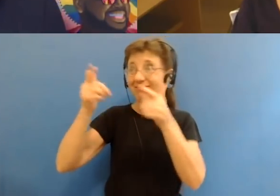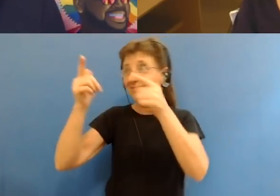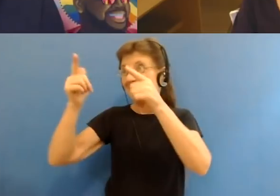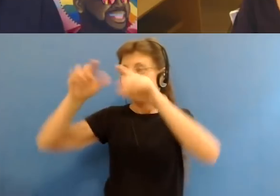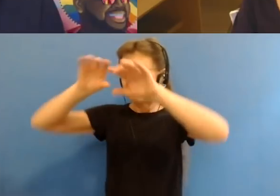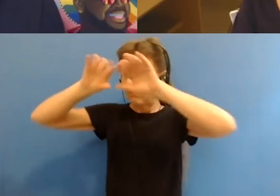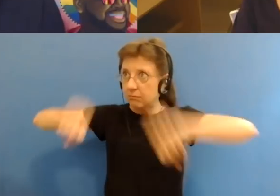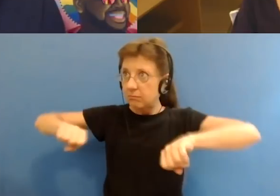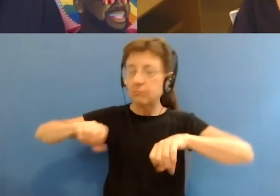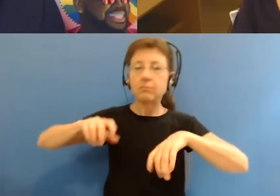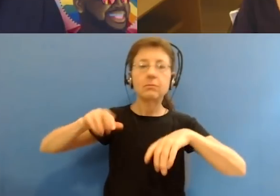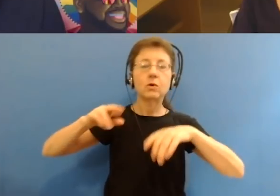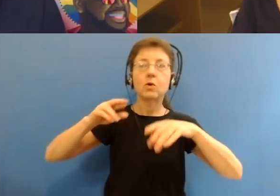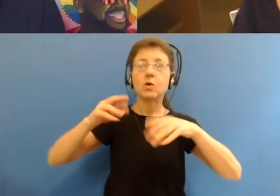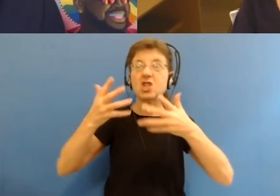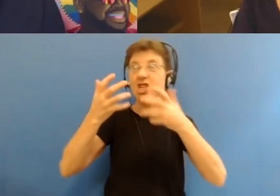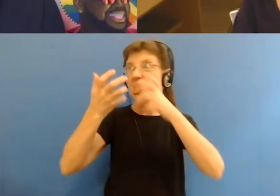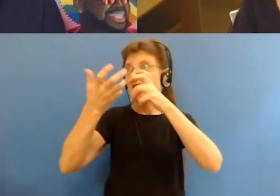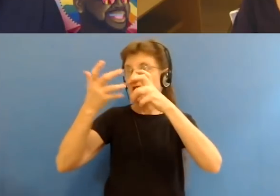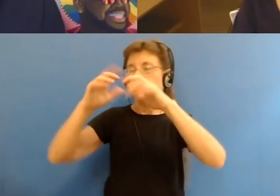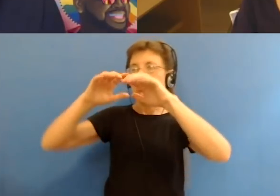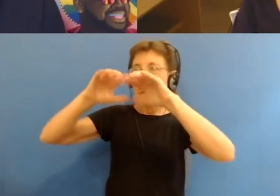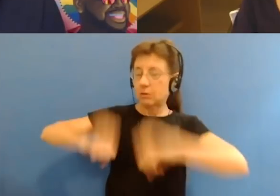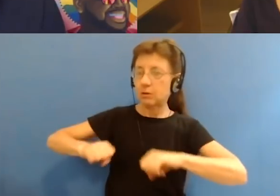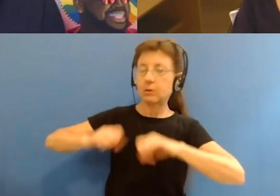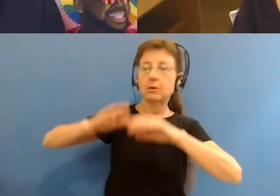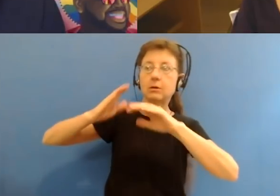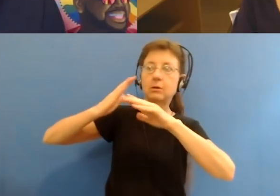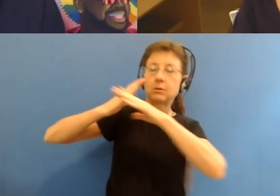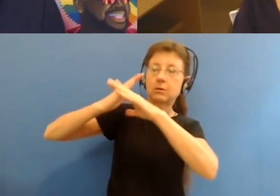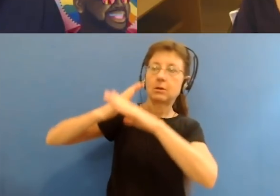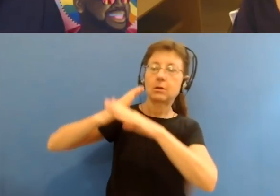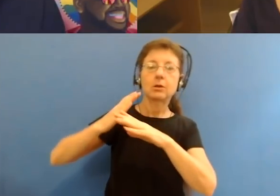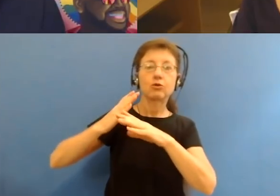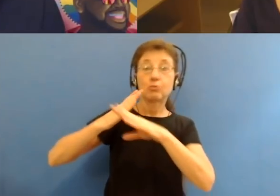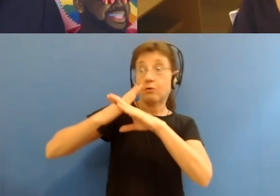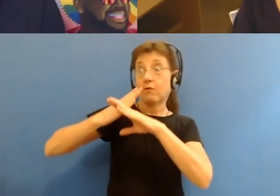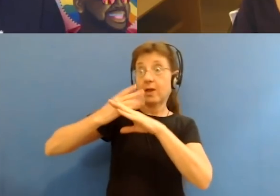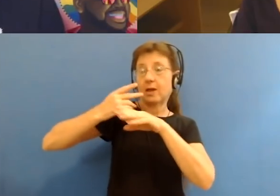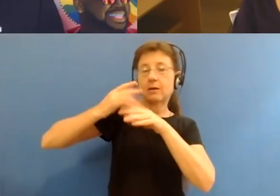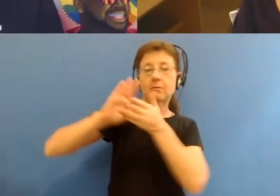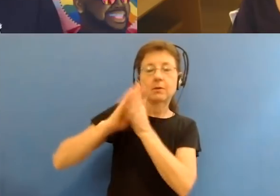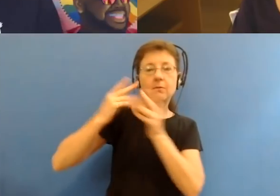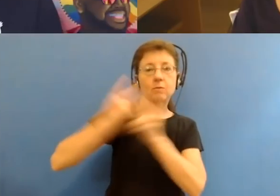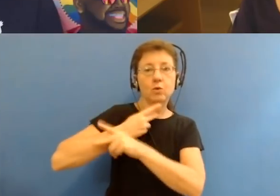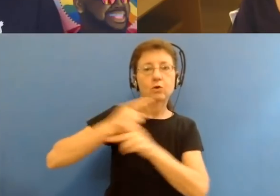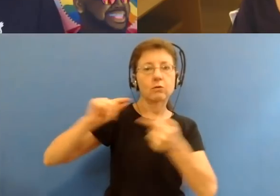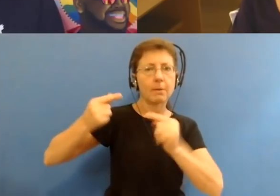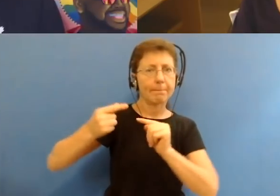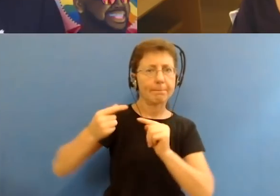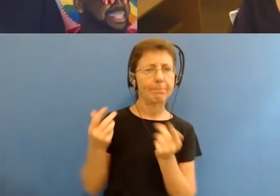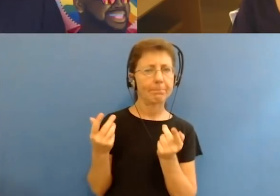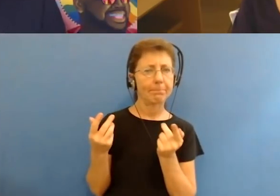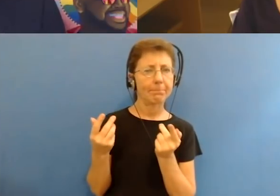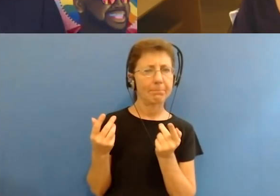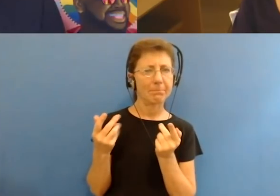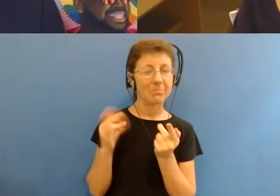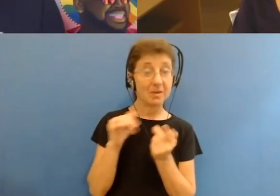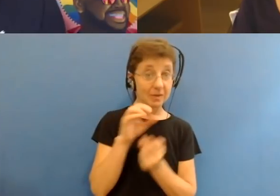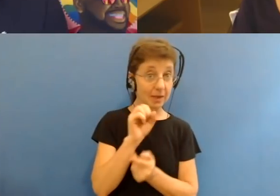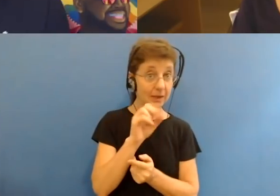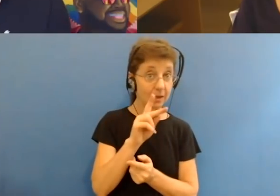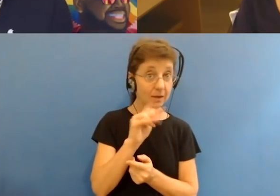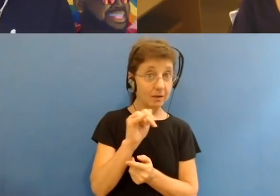decrease, you know, further harm from happening, you know? And is that skillful